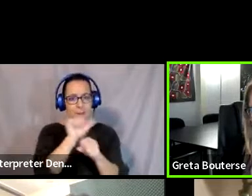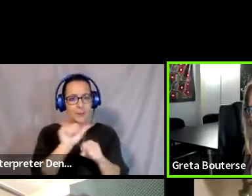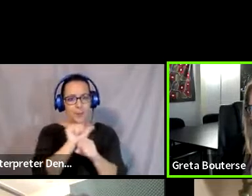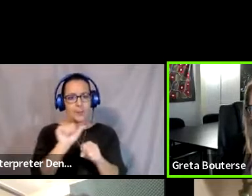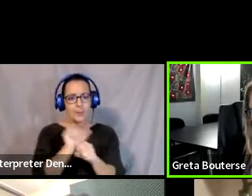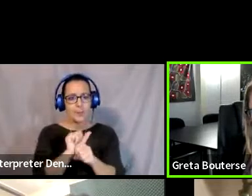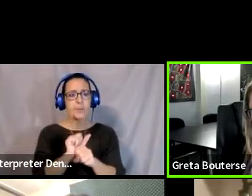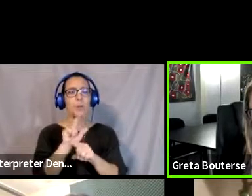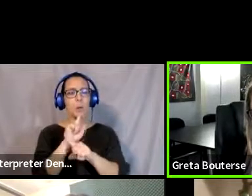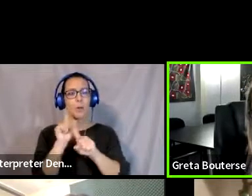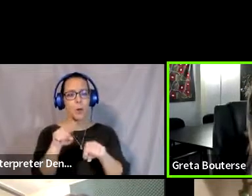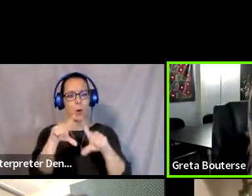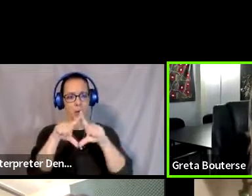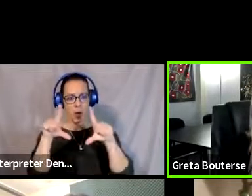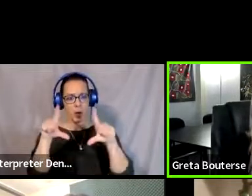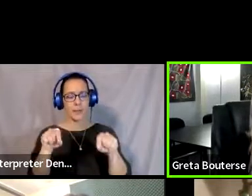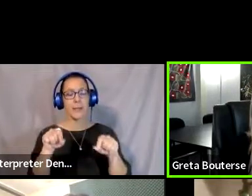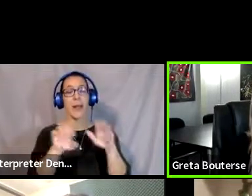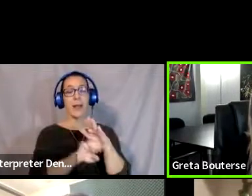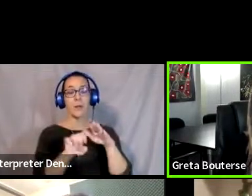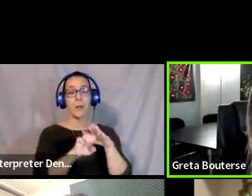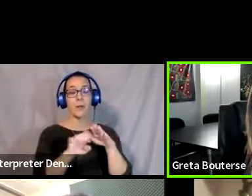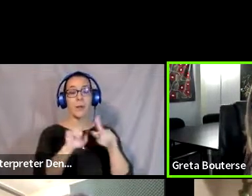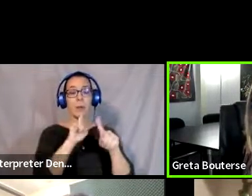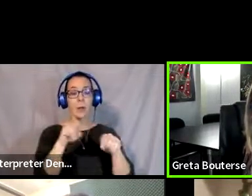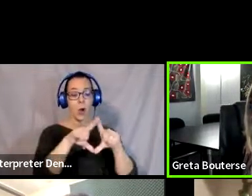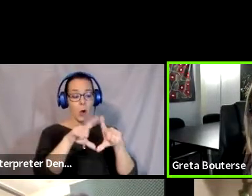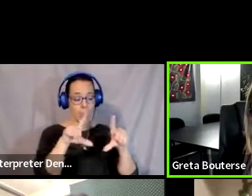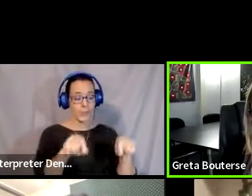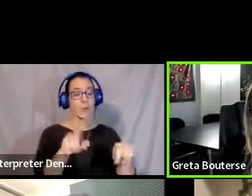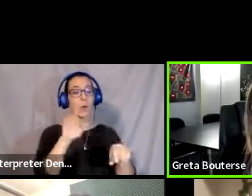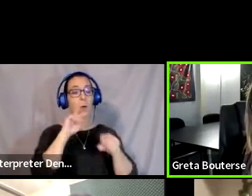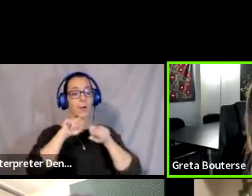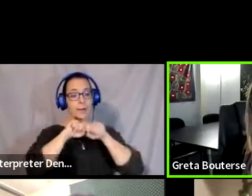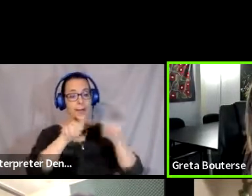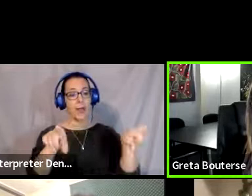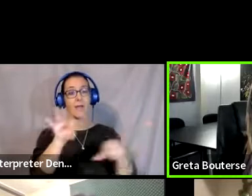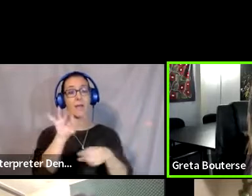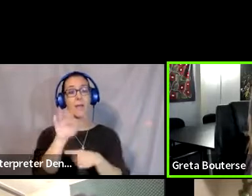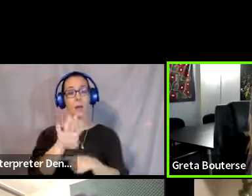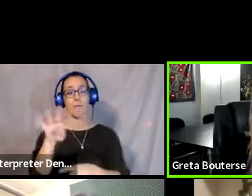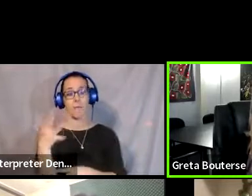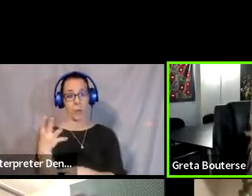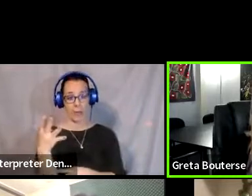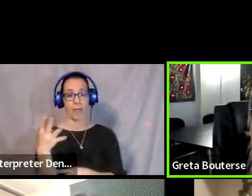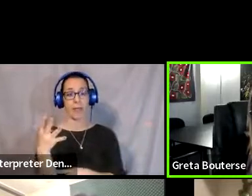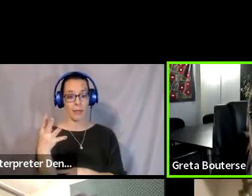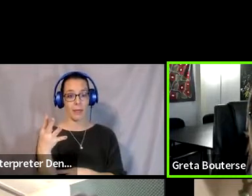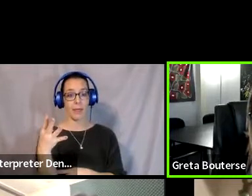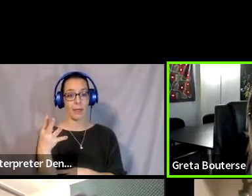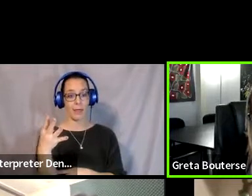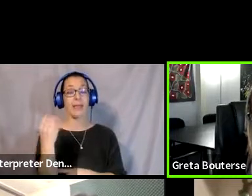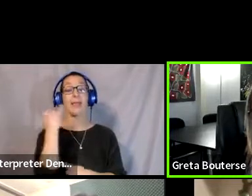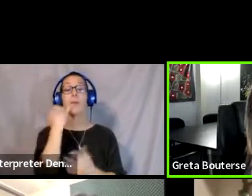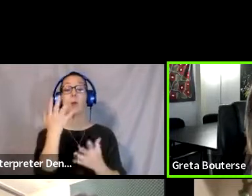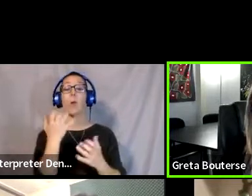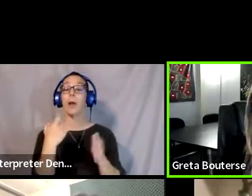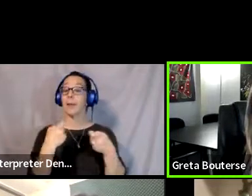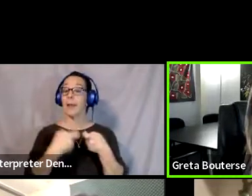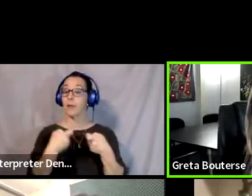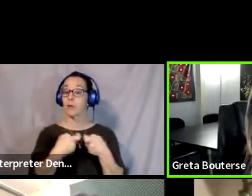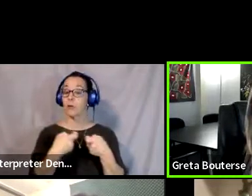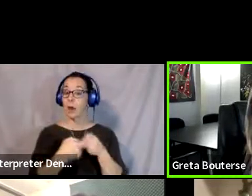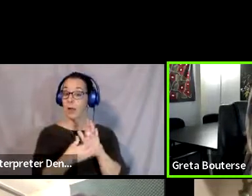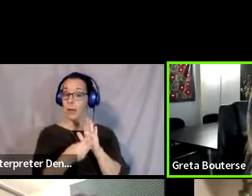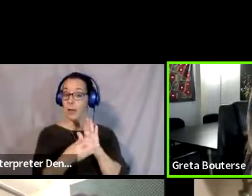report cards, hard copies of those report cards will be going out February 4th. If you would like a digital copy, you can reach out